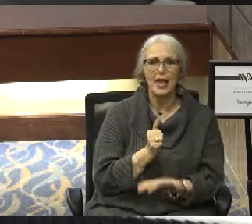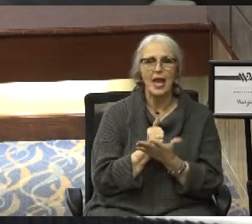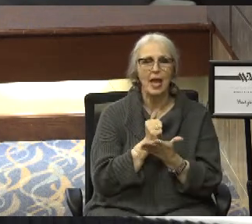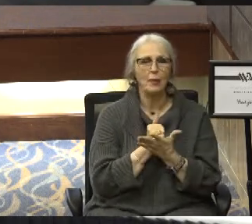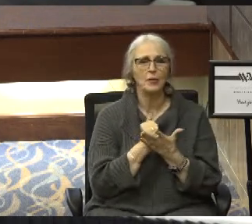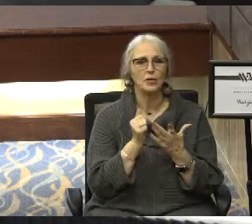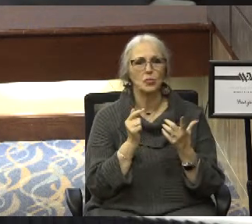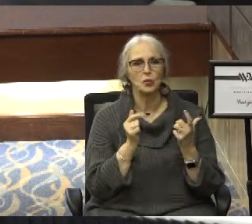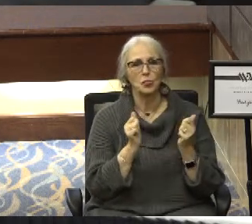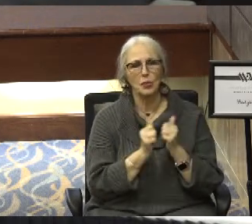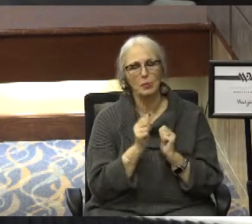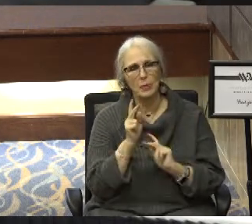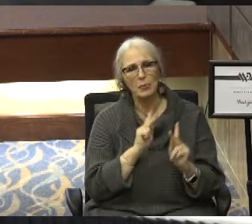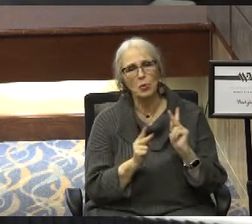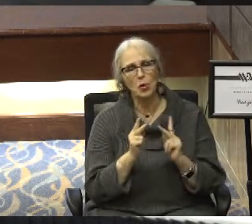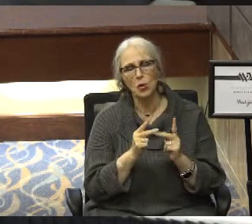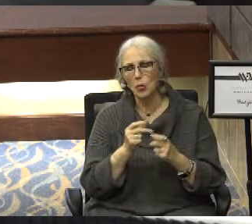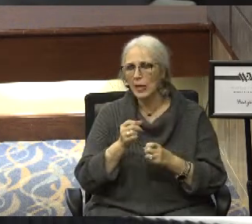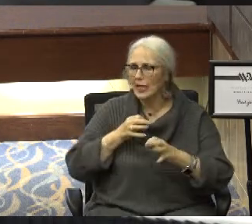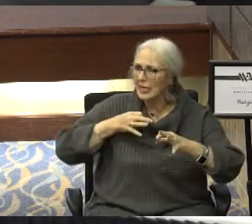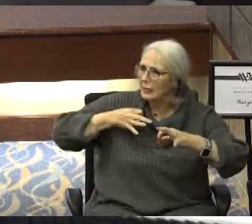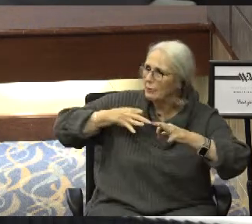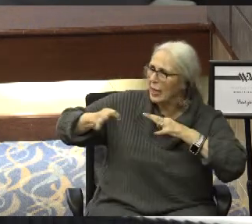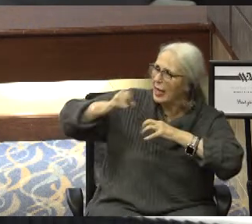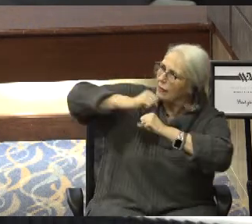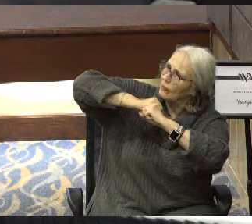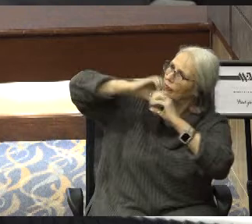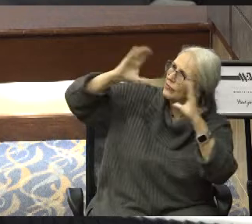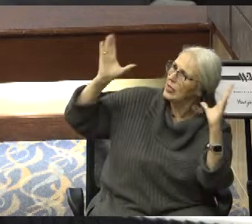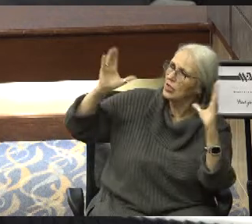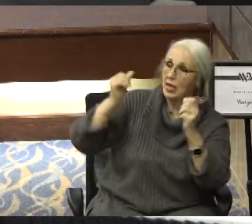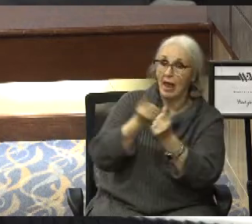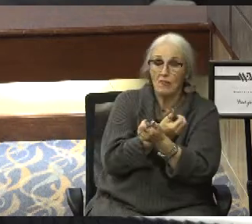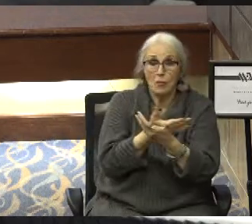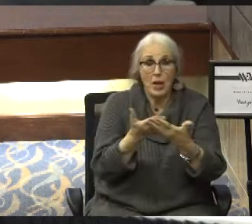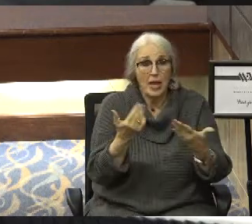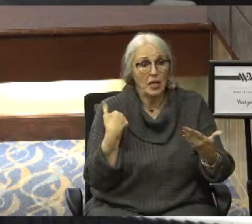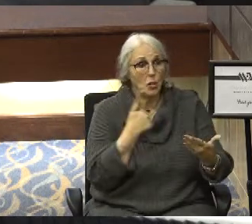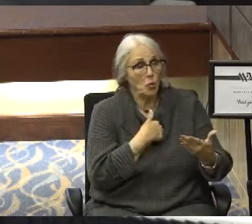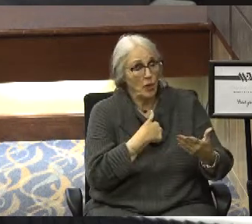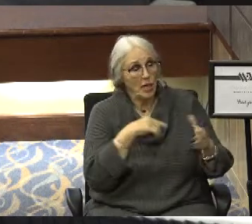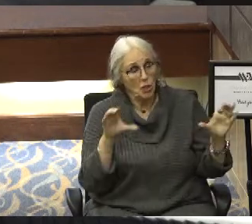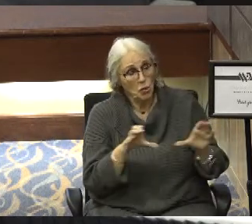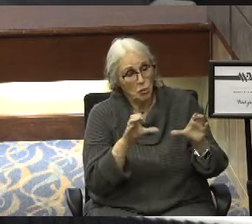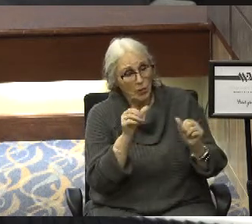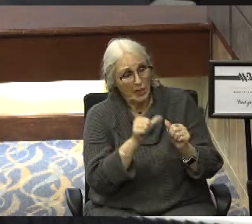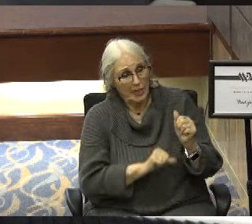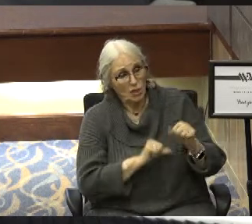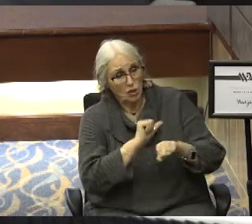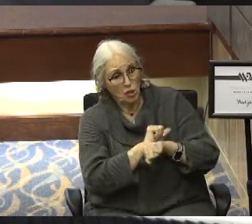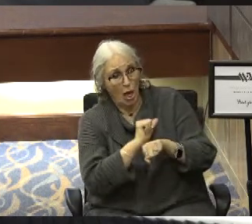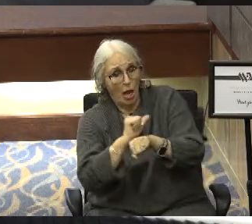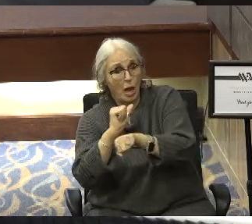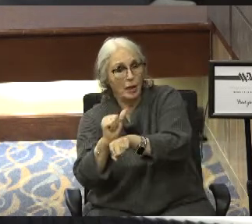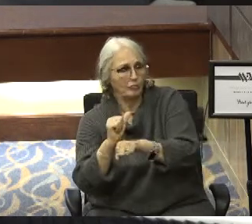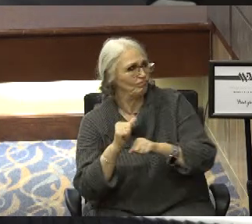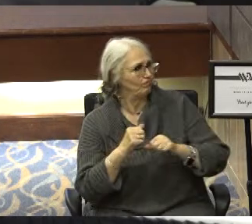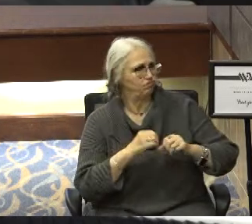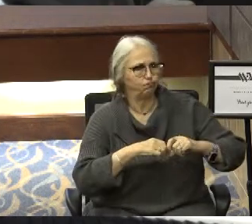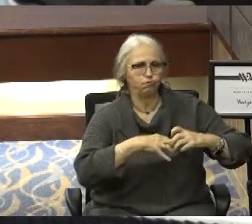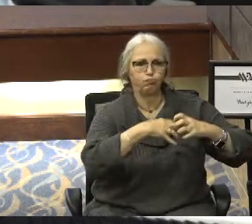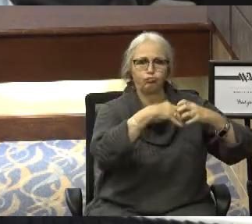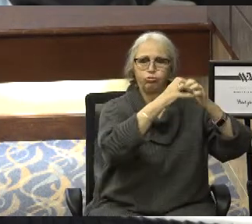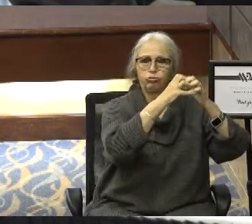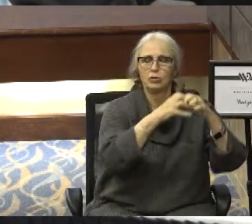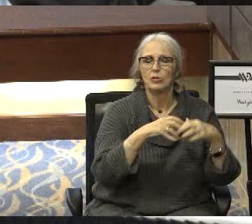that lays out their vision and it says, hey, everybody do your job and we'll get this thing done. And Bradley did that. So thank you all. And at